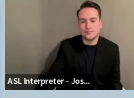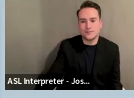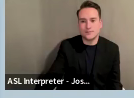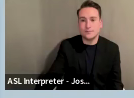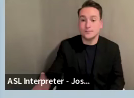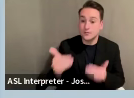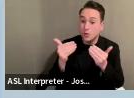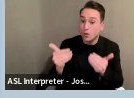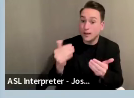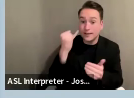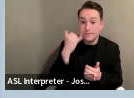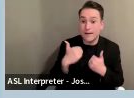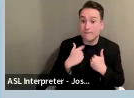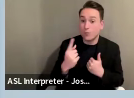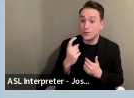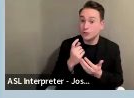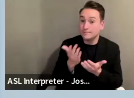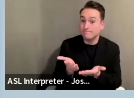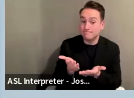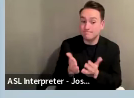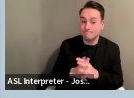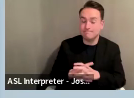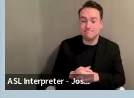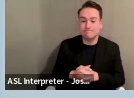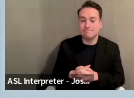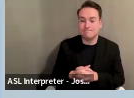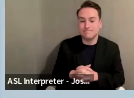Go ahead if you have a question.